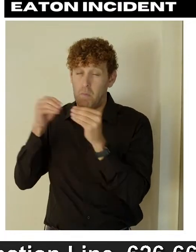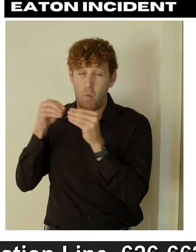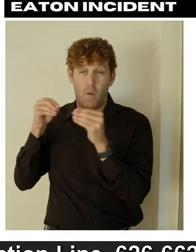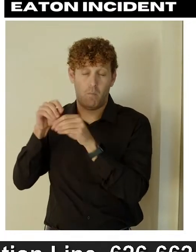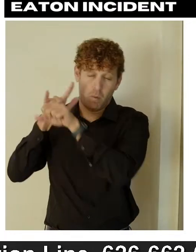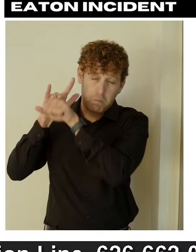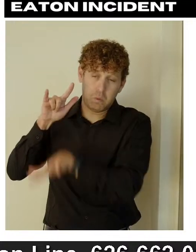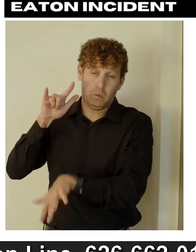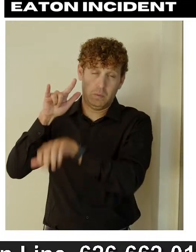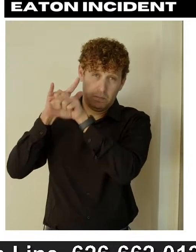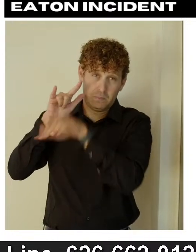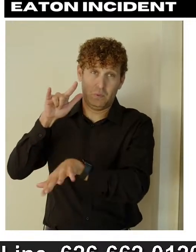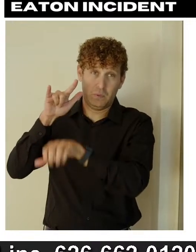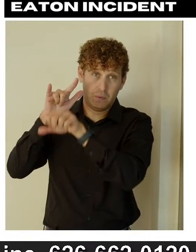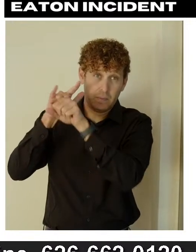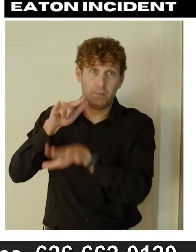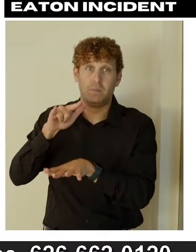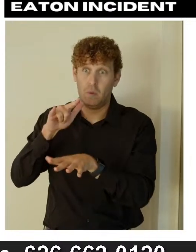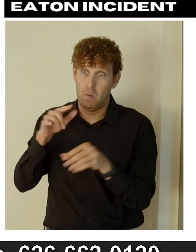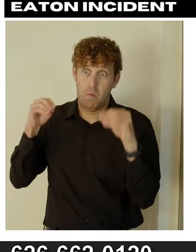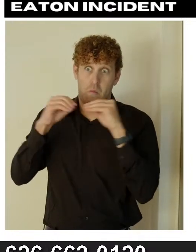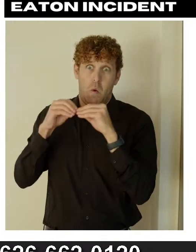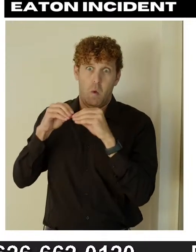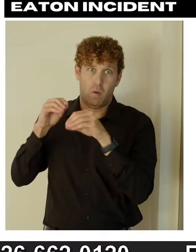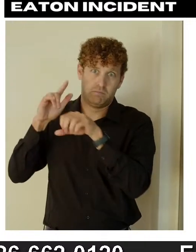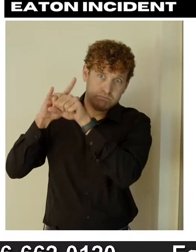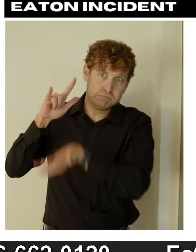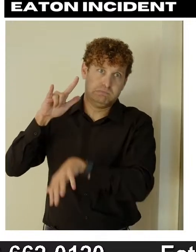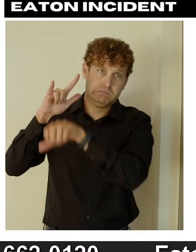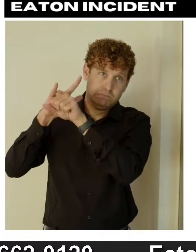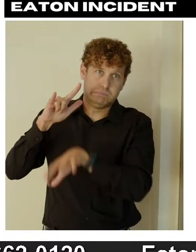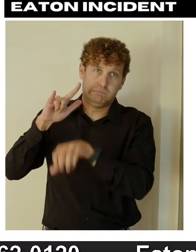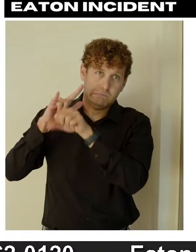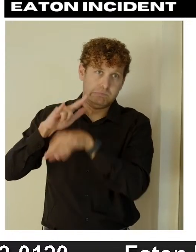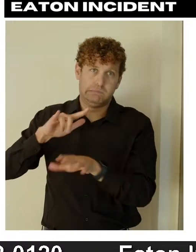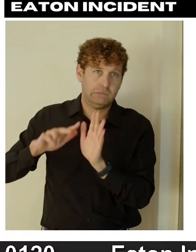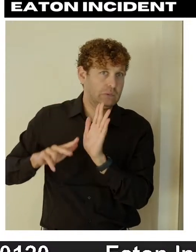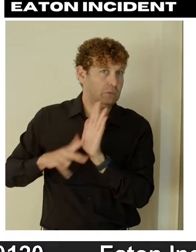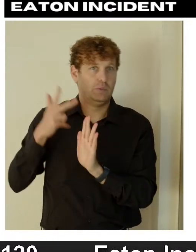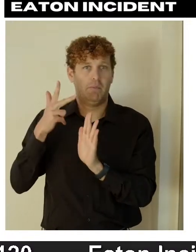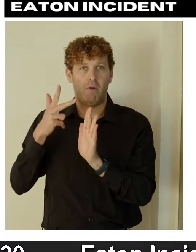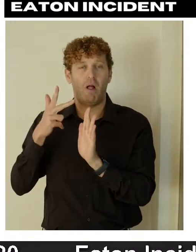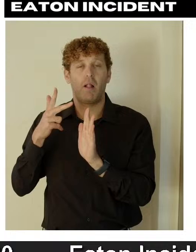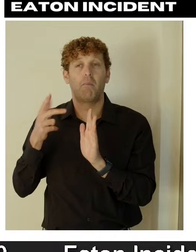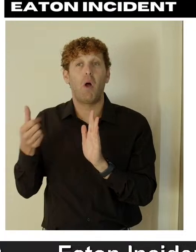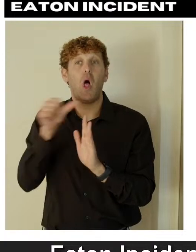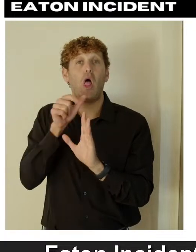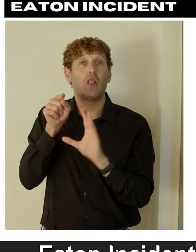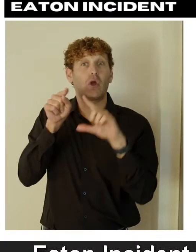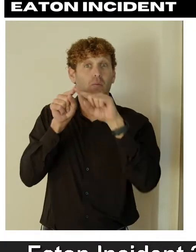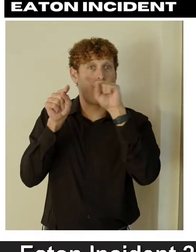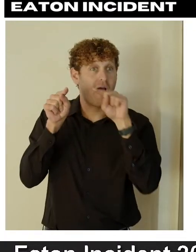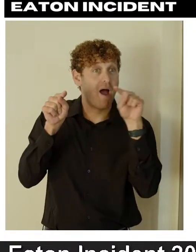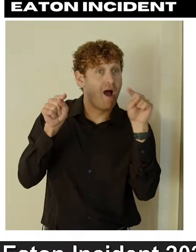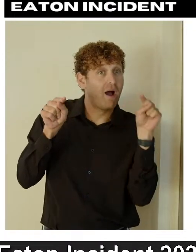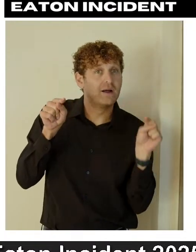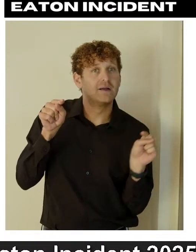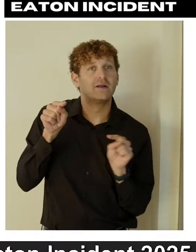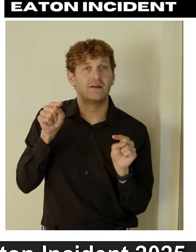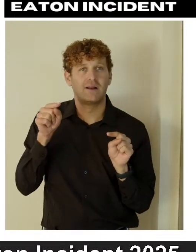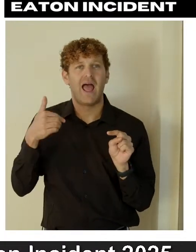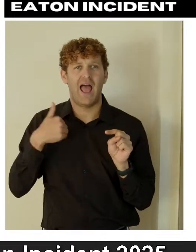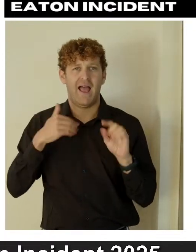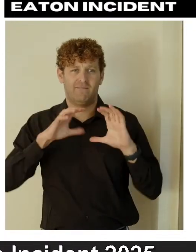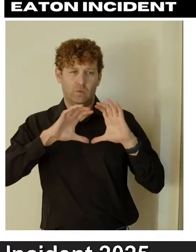triple layer retardant. Coming across the top, pretty much the same story. Crews continue to mop up, look for those sources